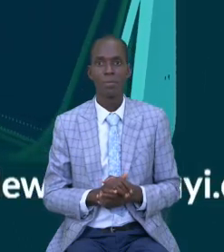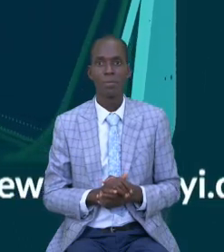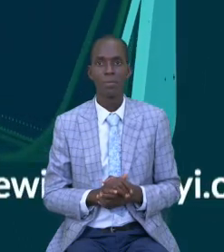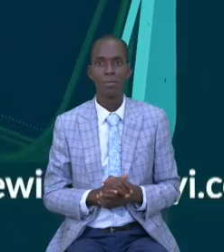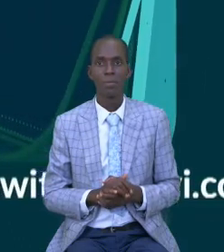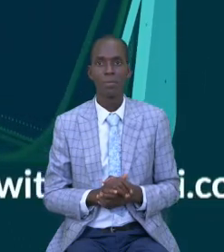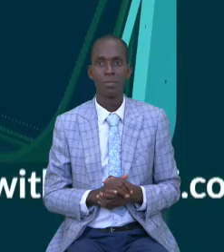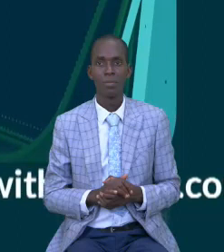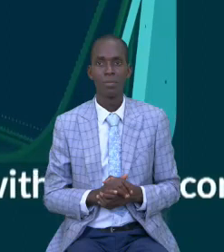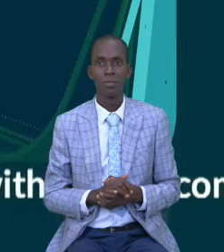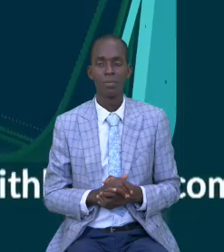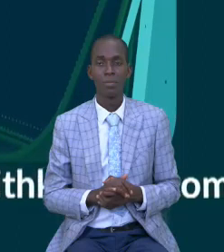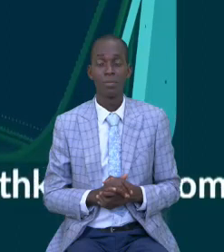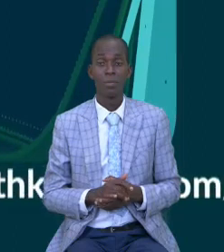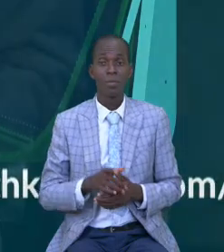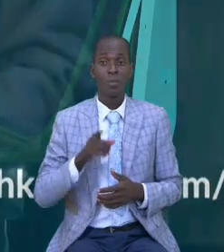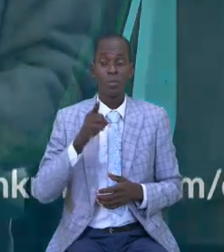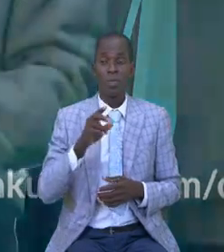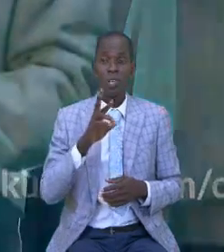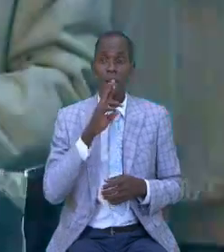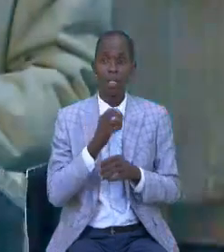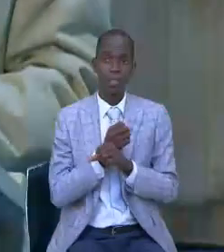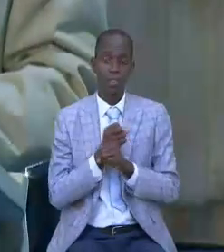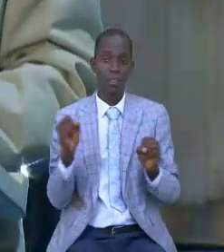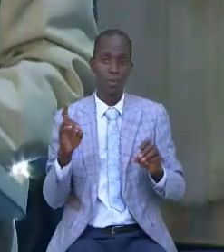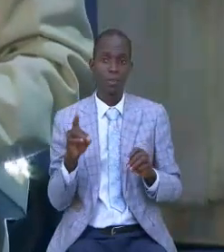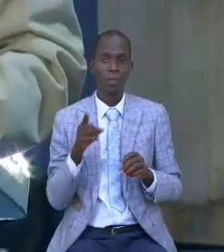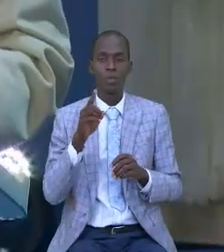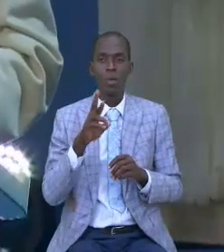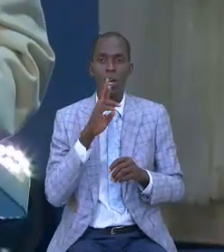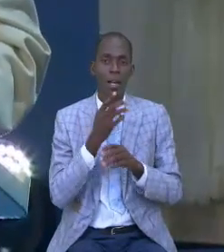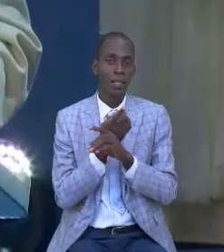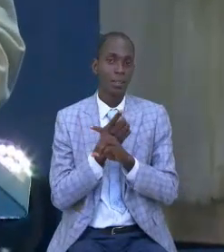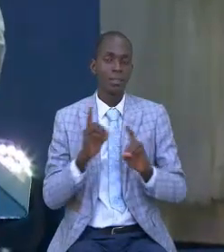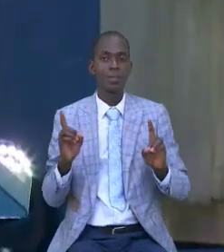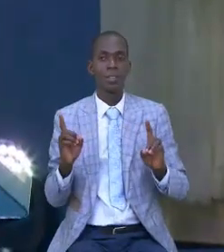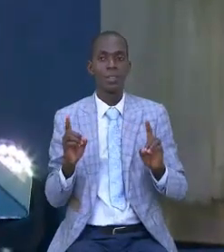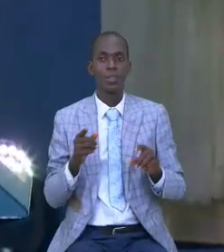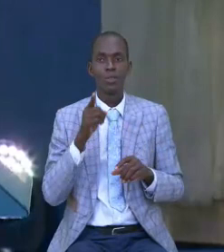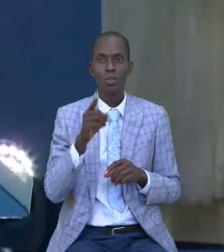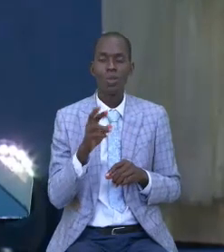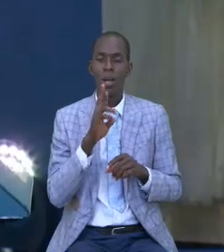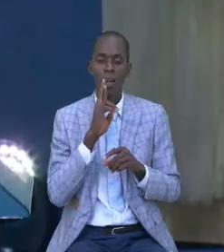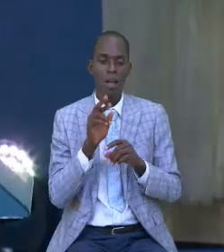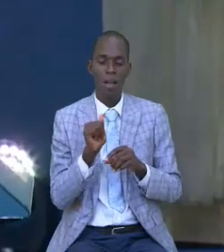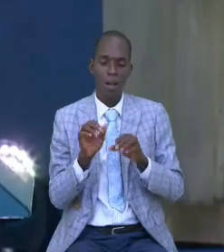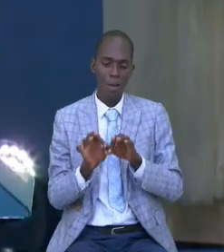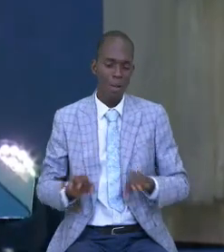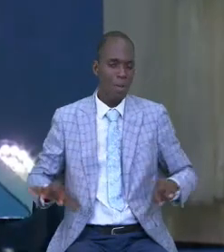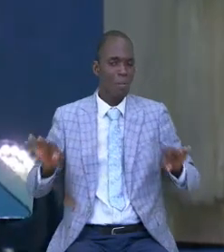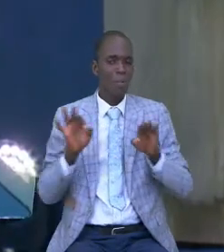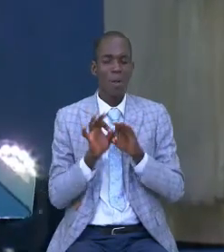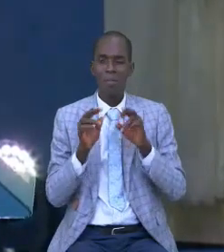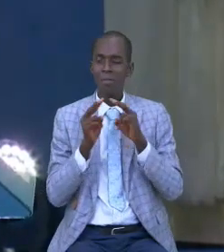You are saved, you are delivered, You are an important person here, very,